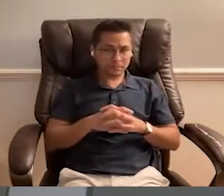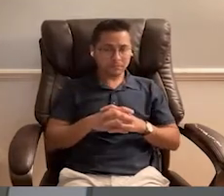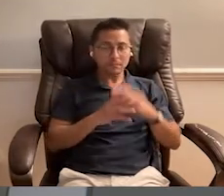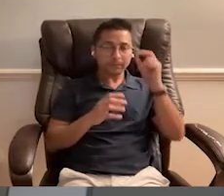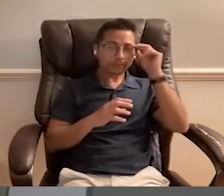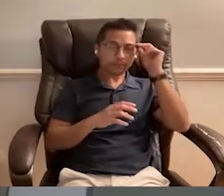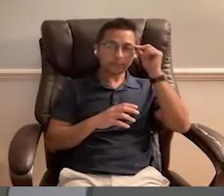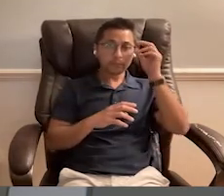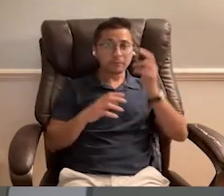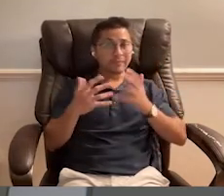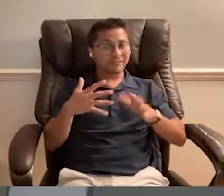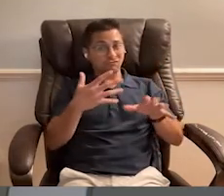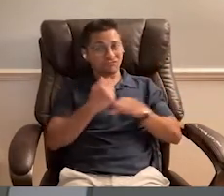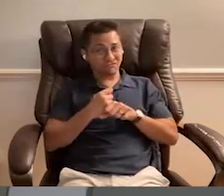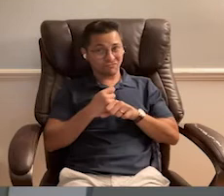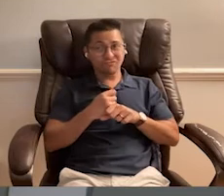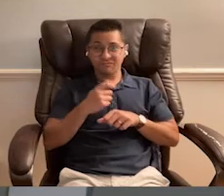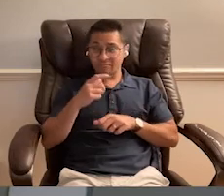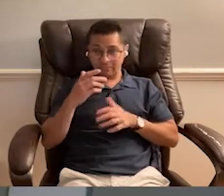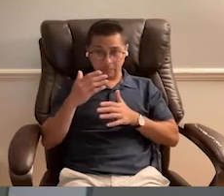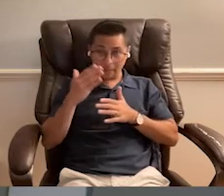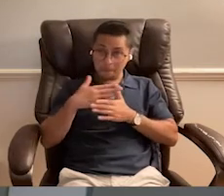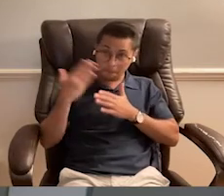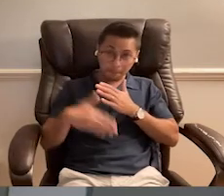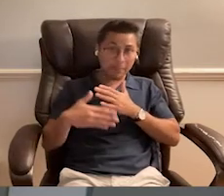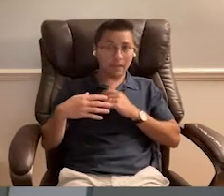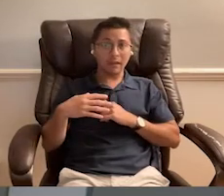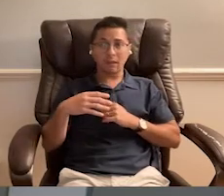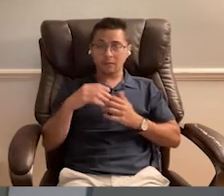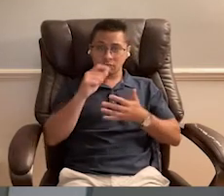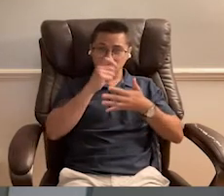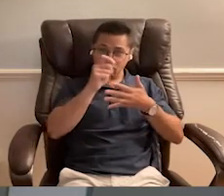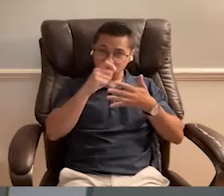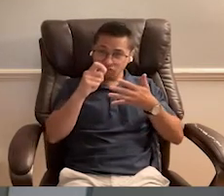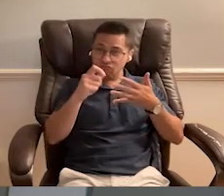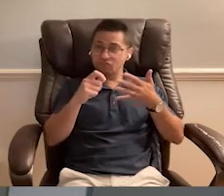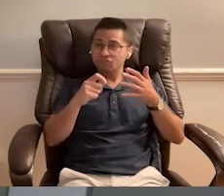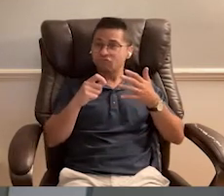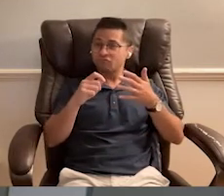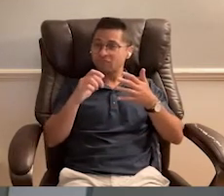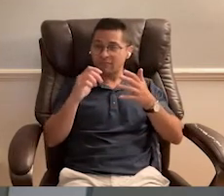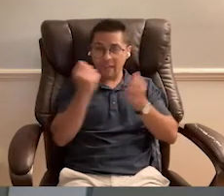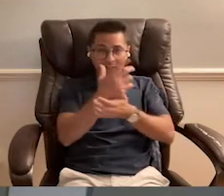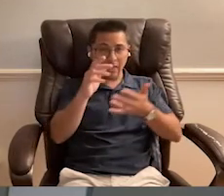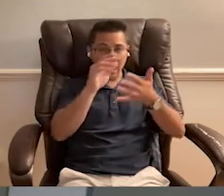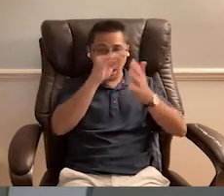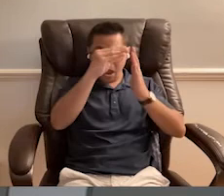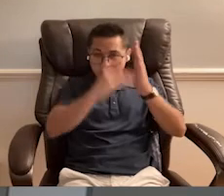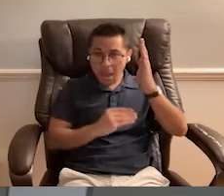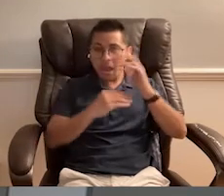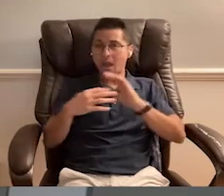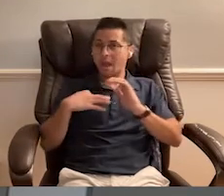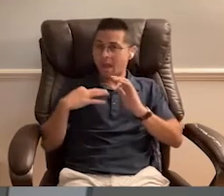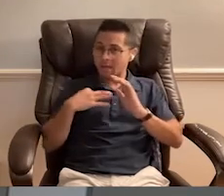continuing in this line of discussion, once we get the receipt of the completed, meaning all the boxes